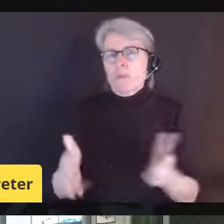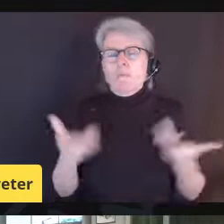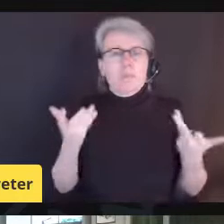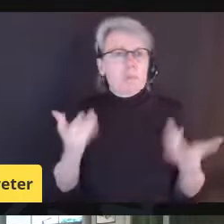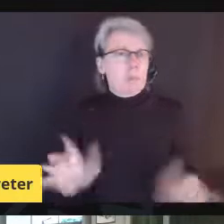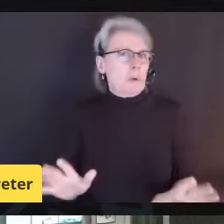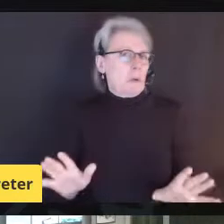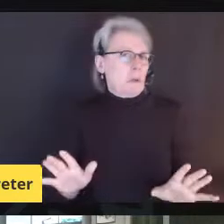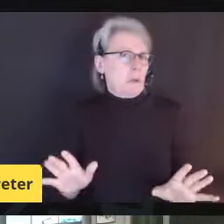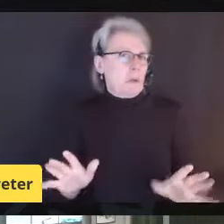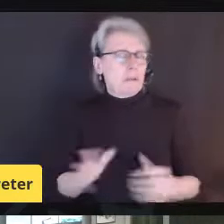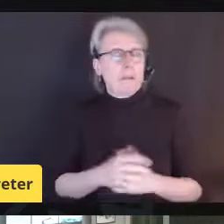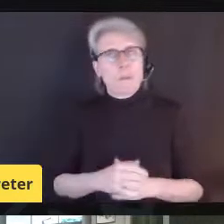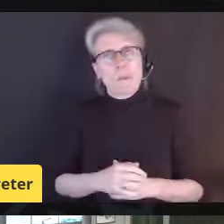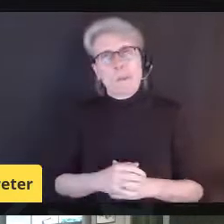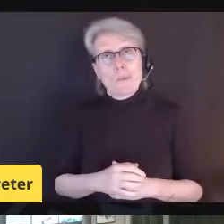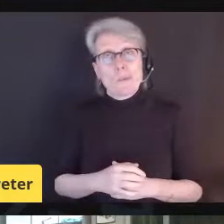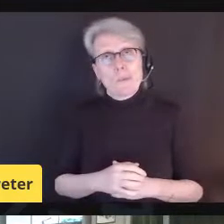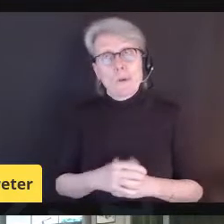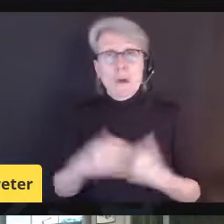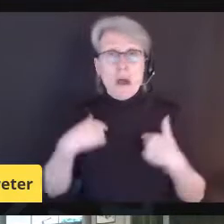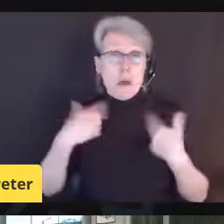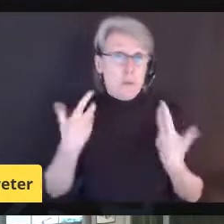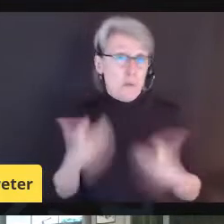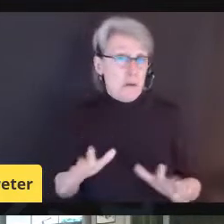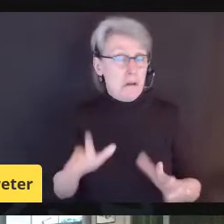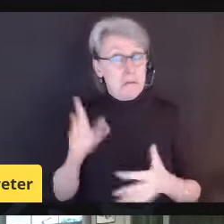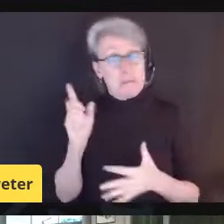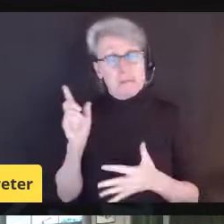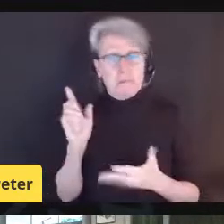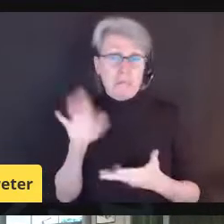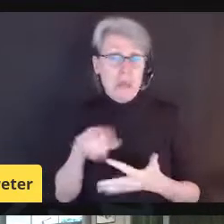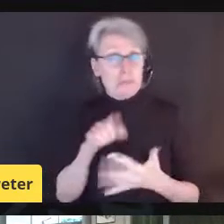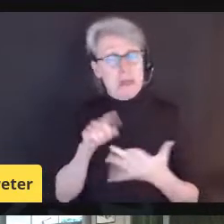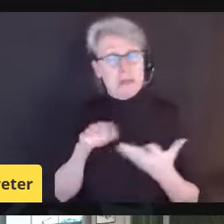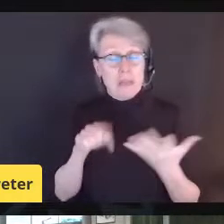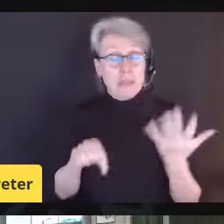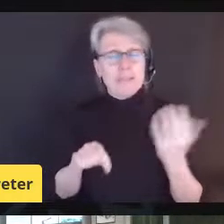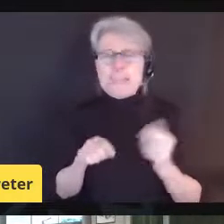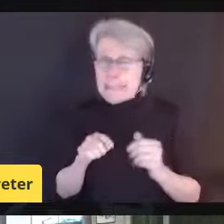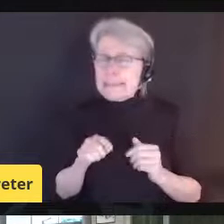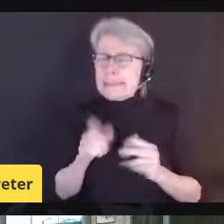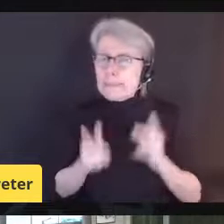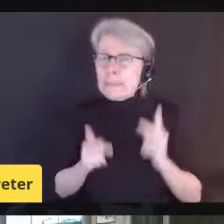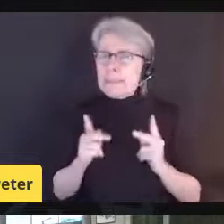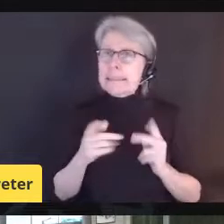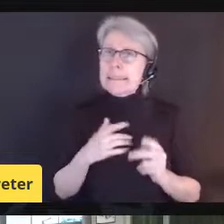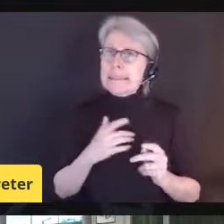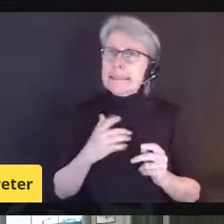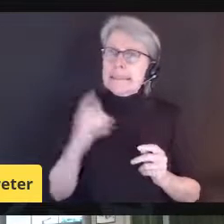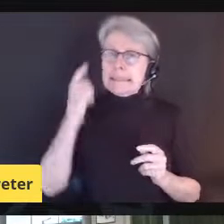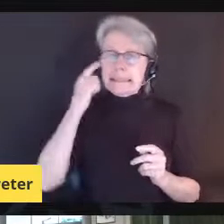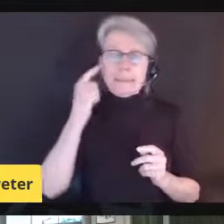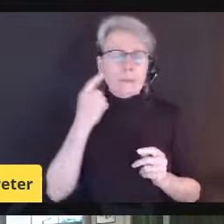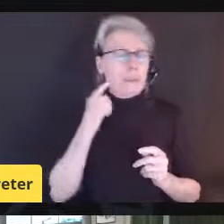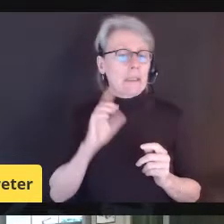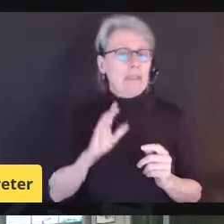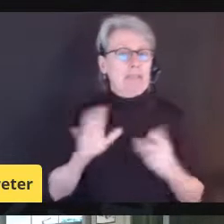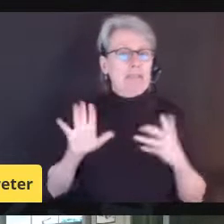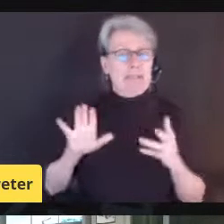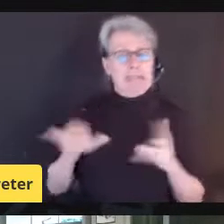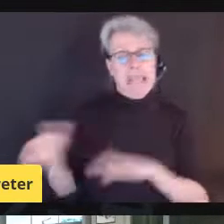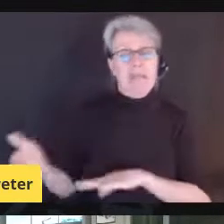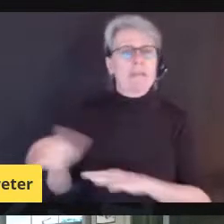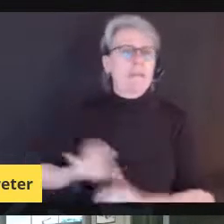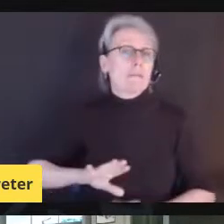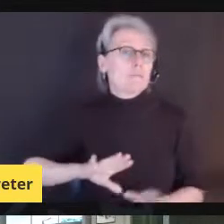I don't want to do this. Or there's a tendency, I think, to push the actual death away to make